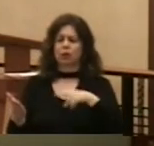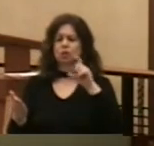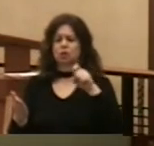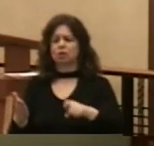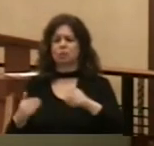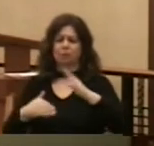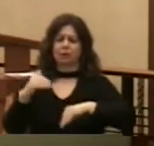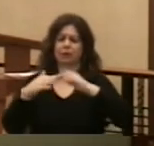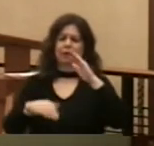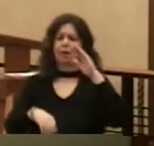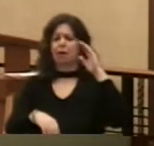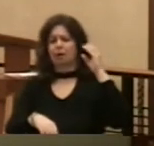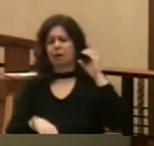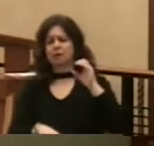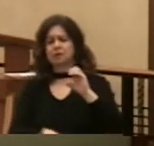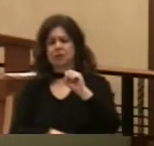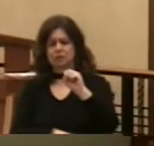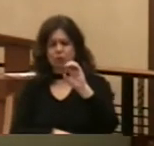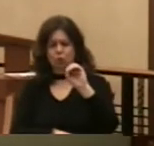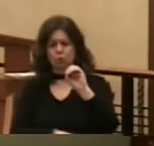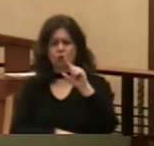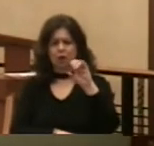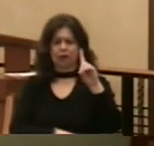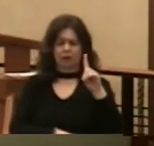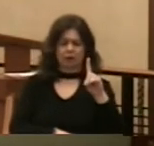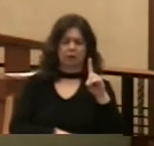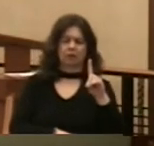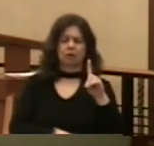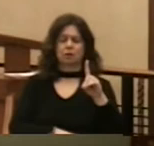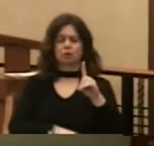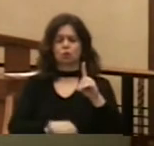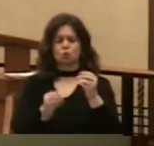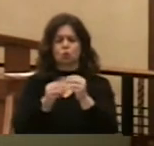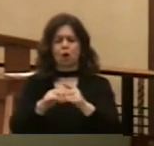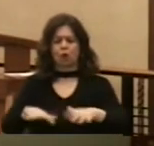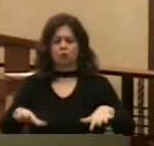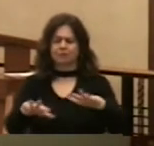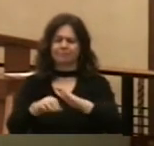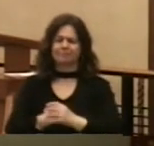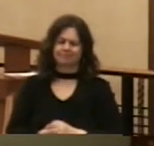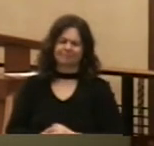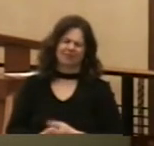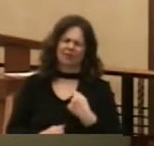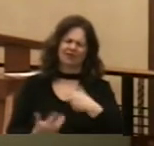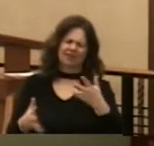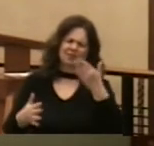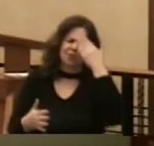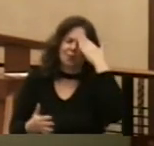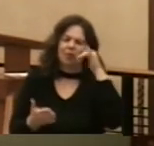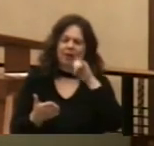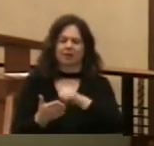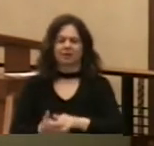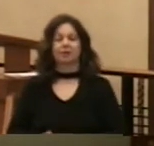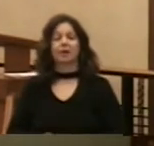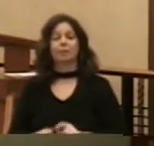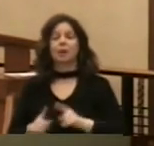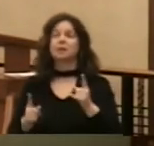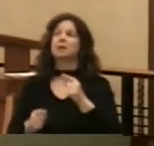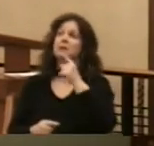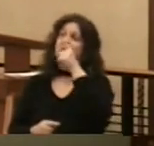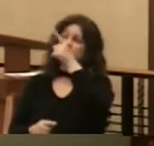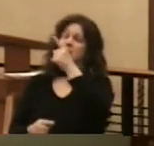No, we have known that forever. The difference is this. Jesus says that building on a